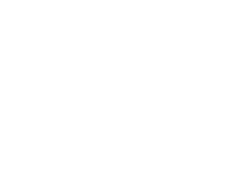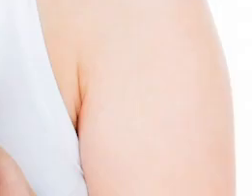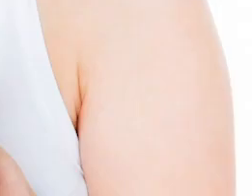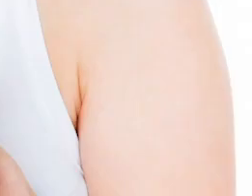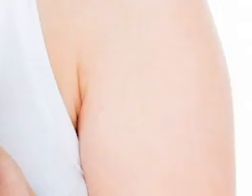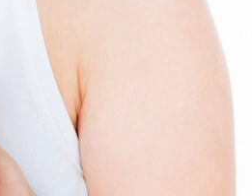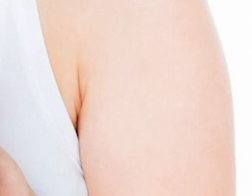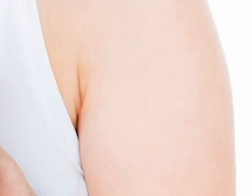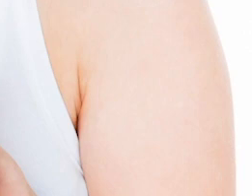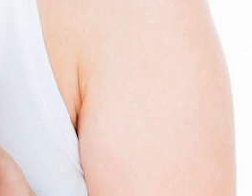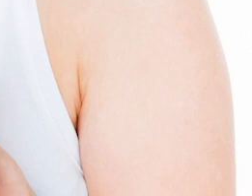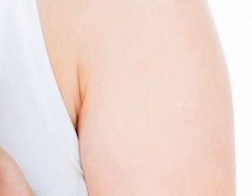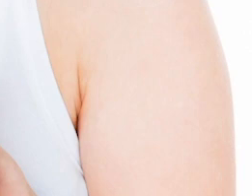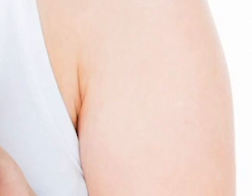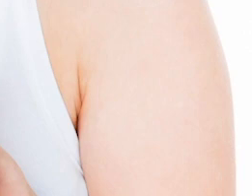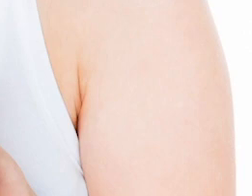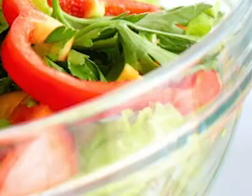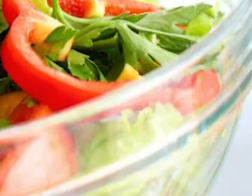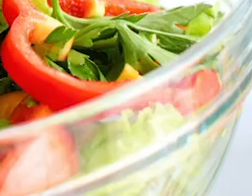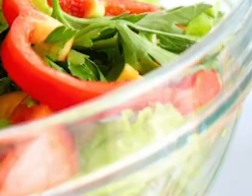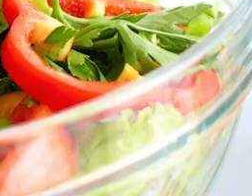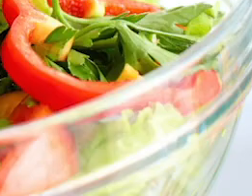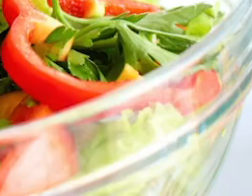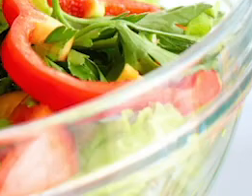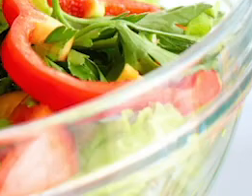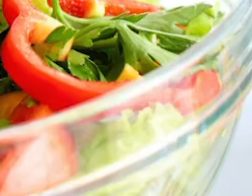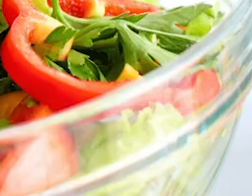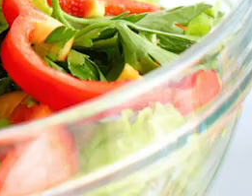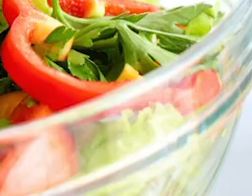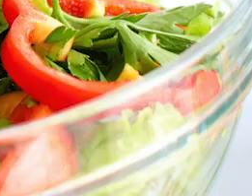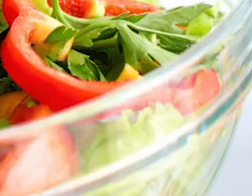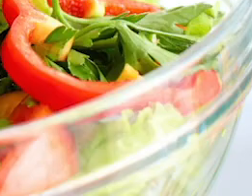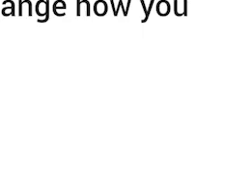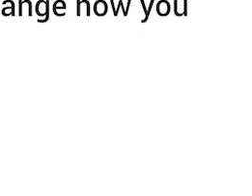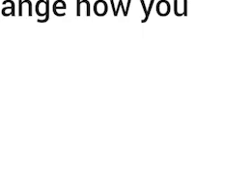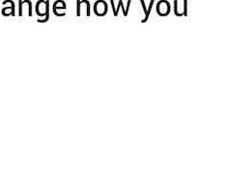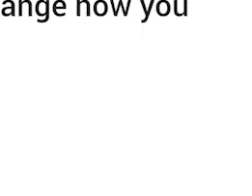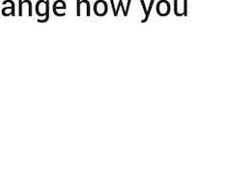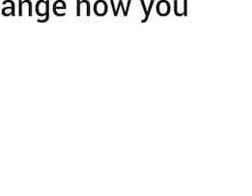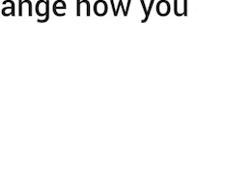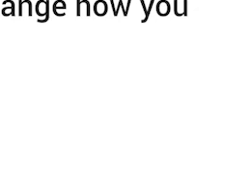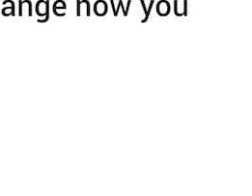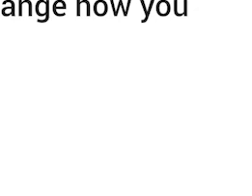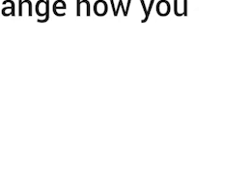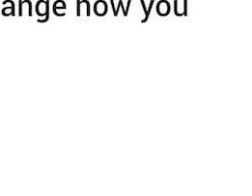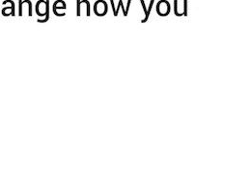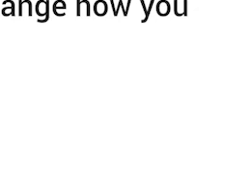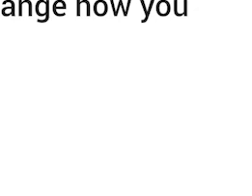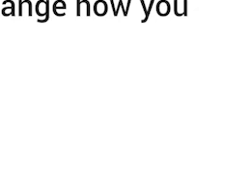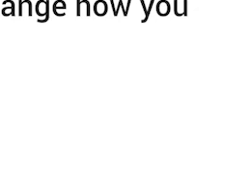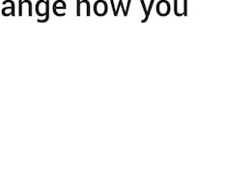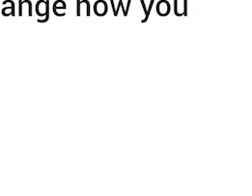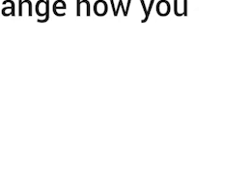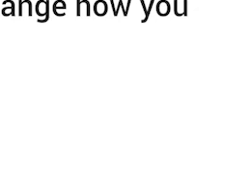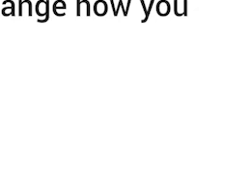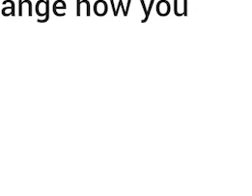drugs. Plant-based foods contain nutrition and are stimulant-free, which are good for the body. Masticate your food thoroughly. Chew